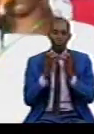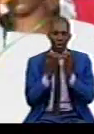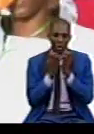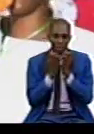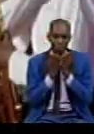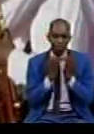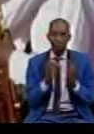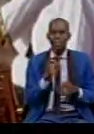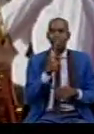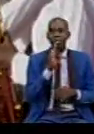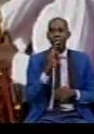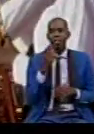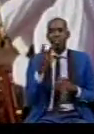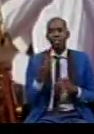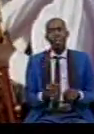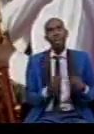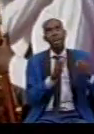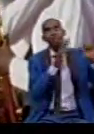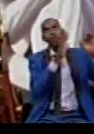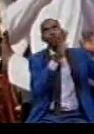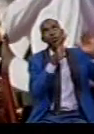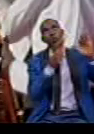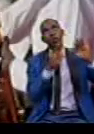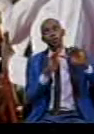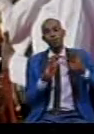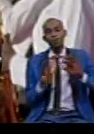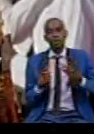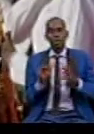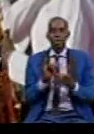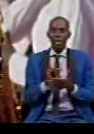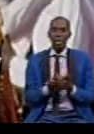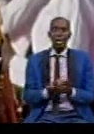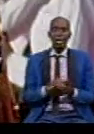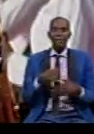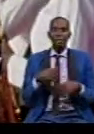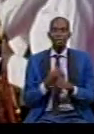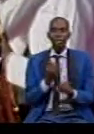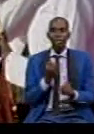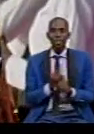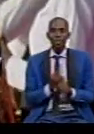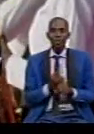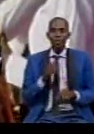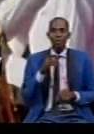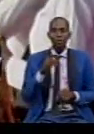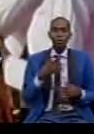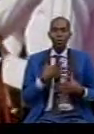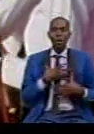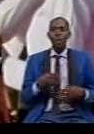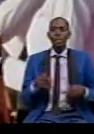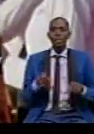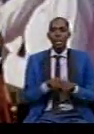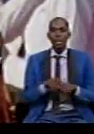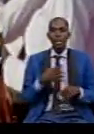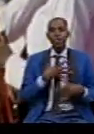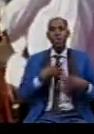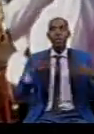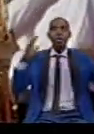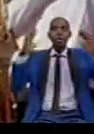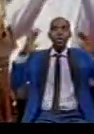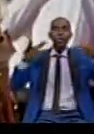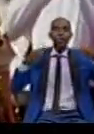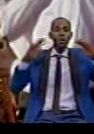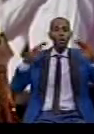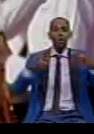the pretenders will hurt your life in Jesus' name. You will